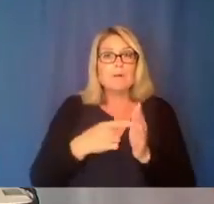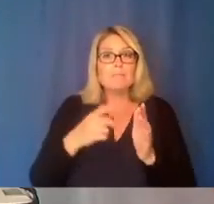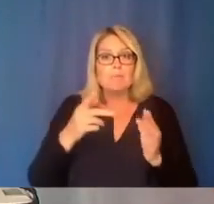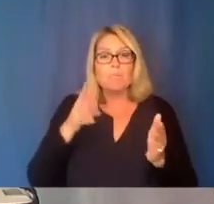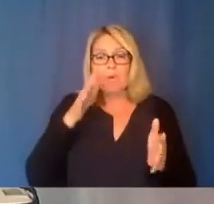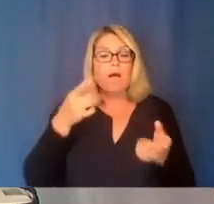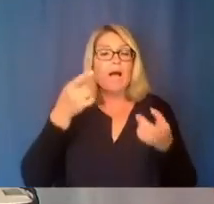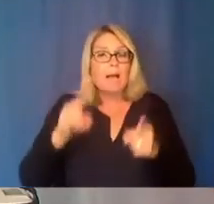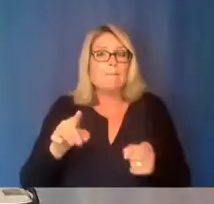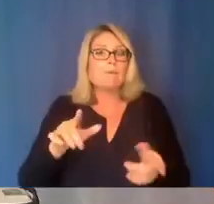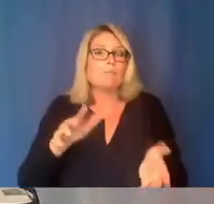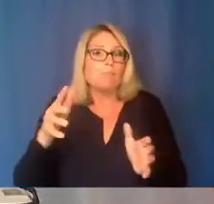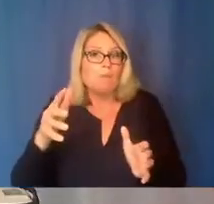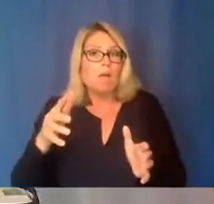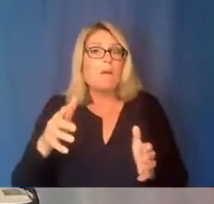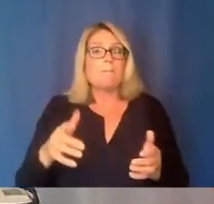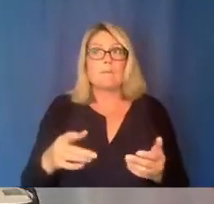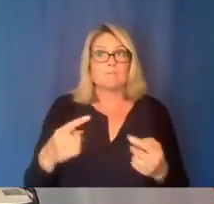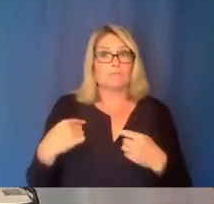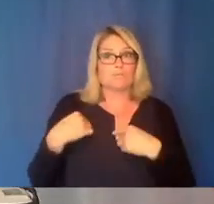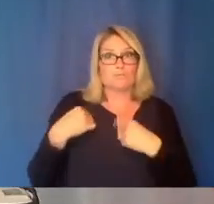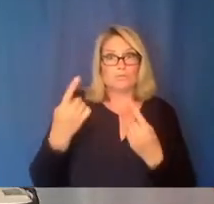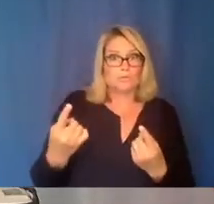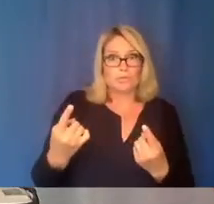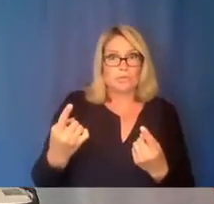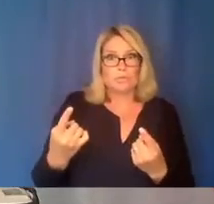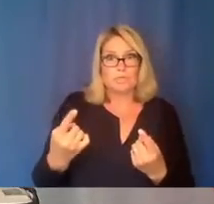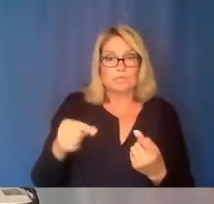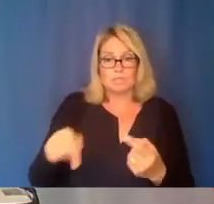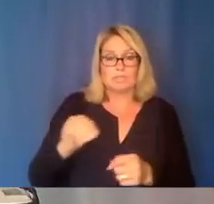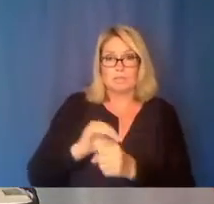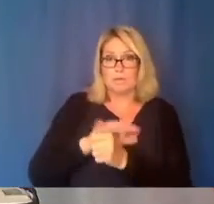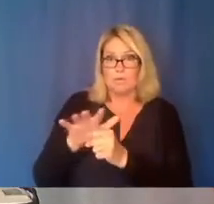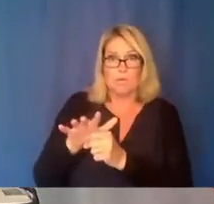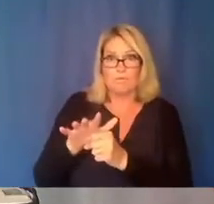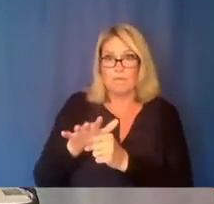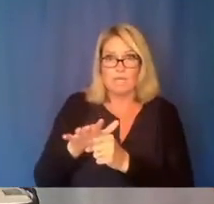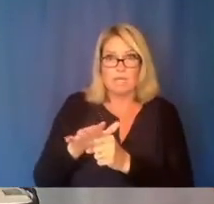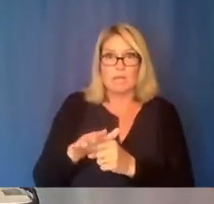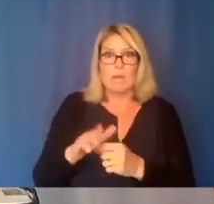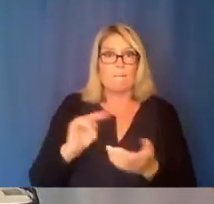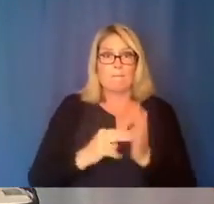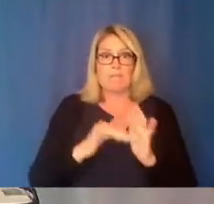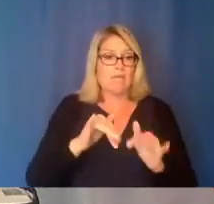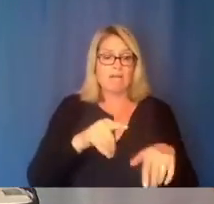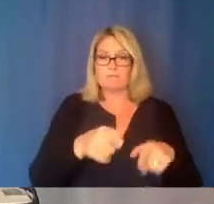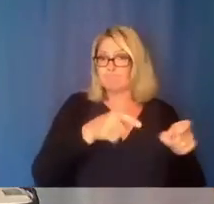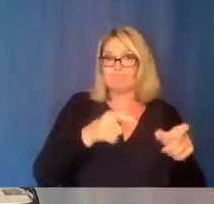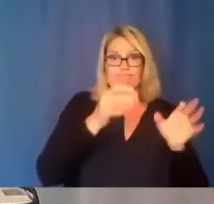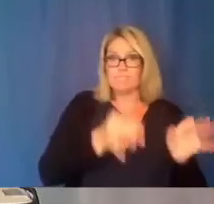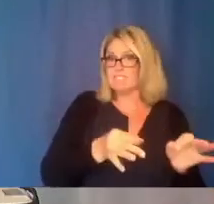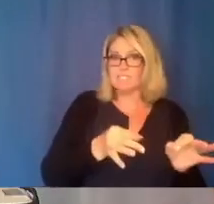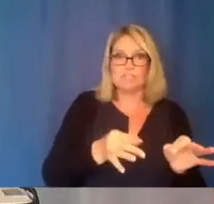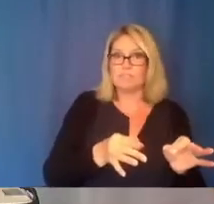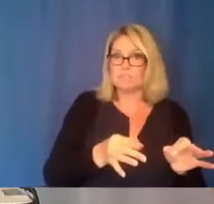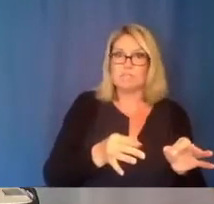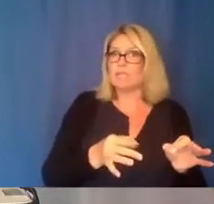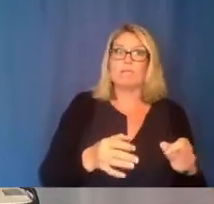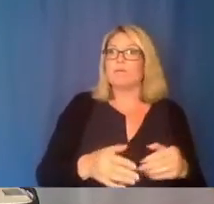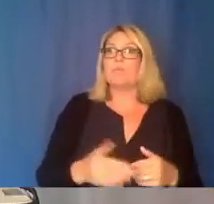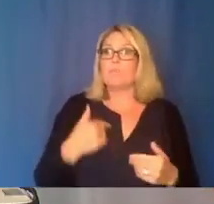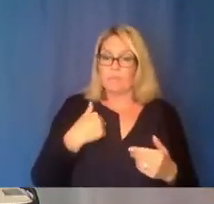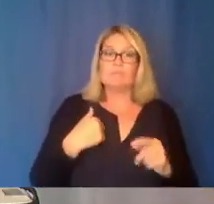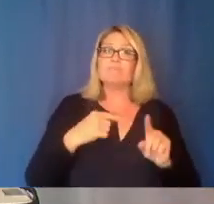this pandemic have we allowed that to be the driver of these decisions. I think the fact we have